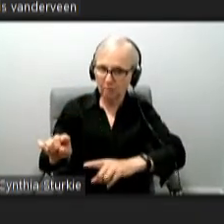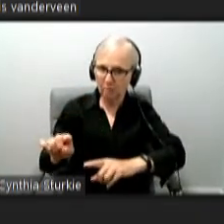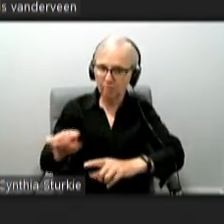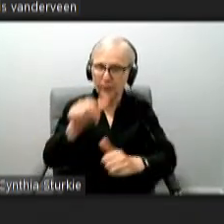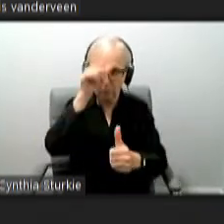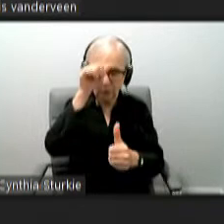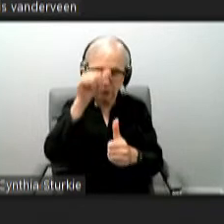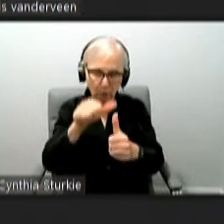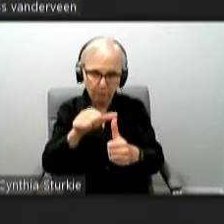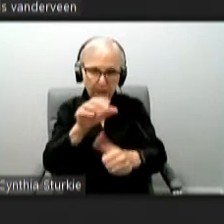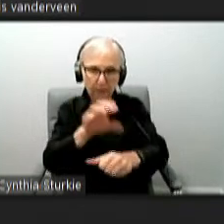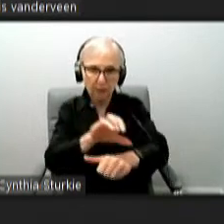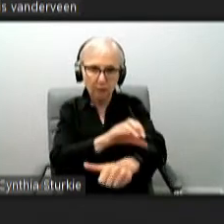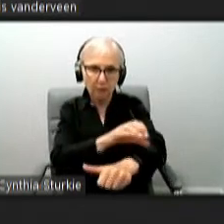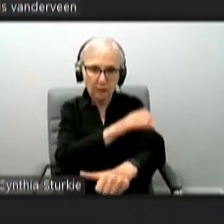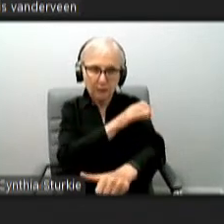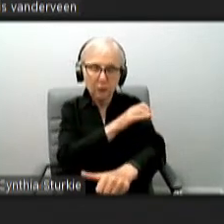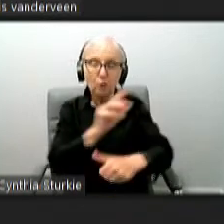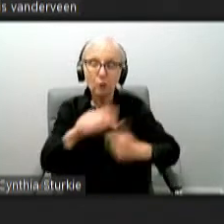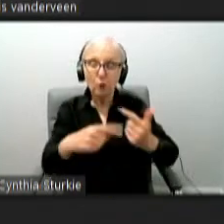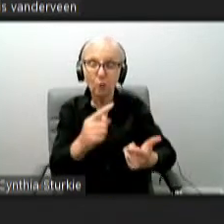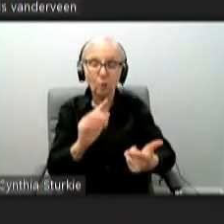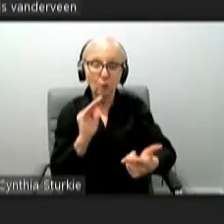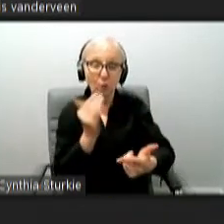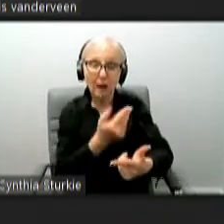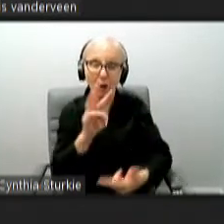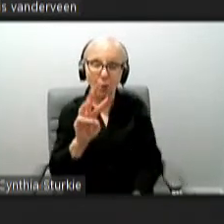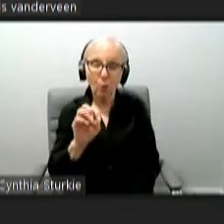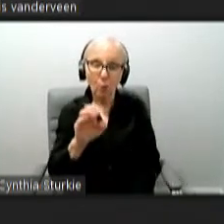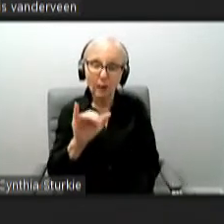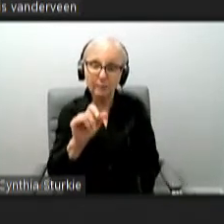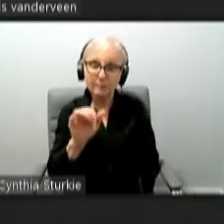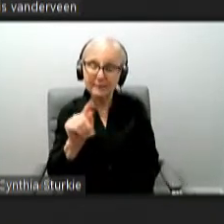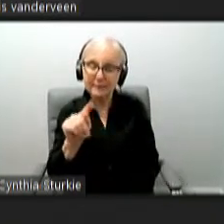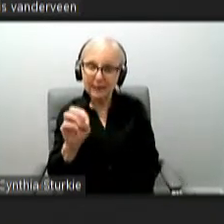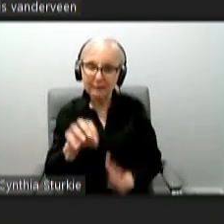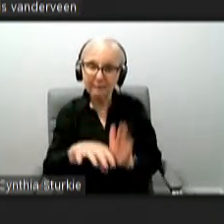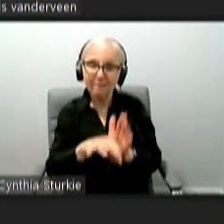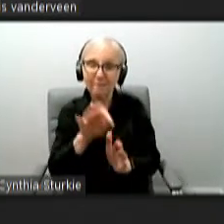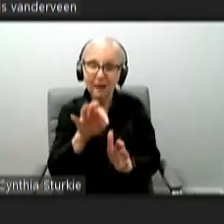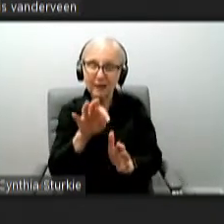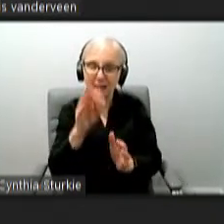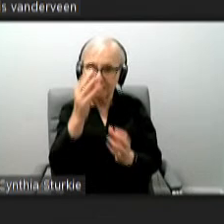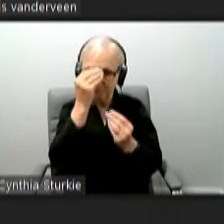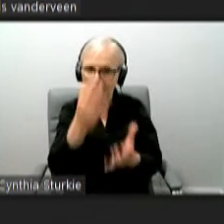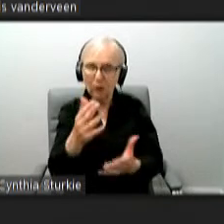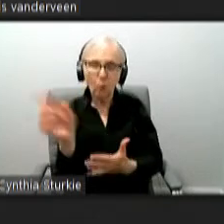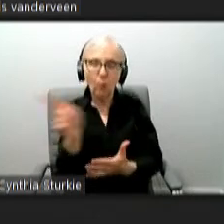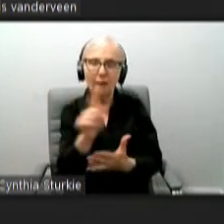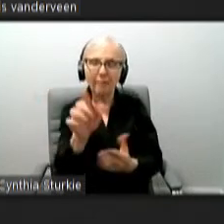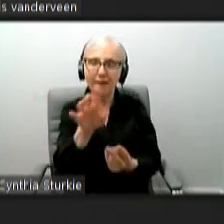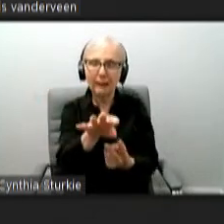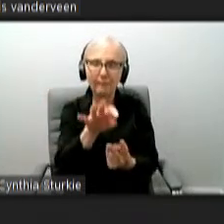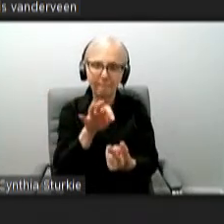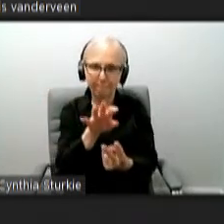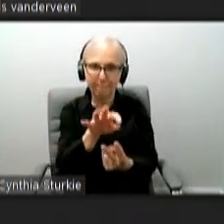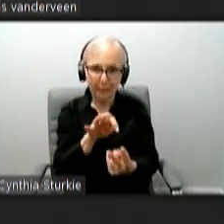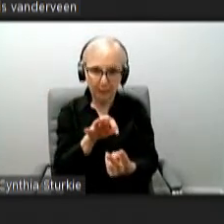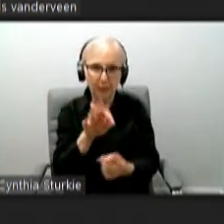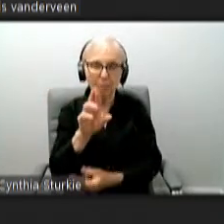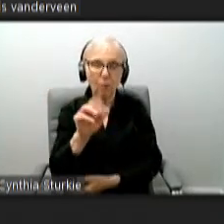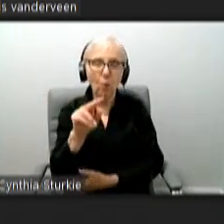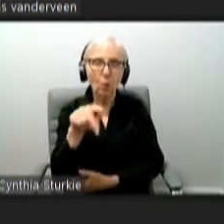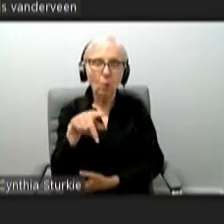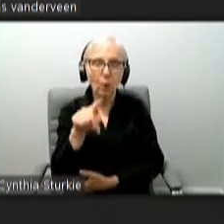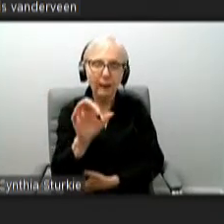remind Coloradans that they can go to our website, find information on where they can pick up rapid tests in Colorado, and also